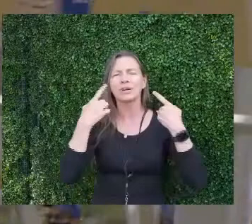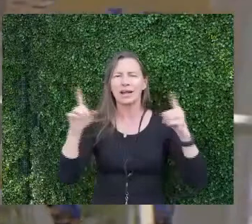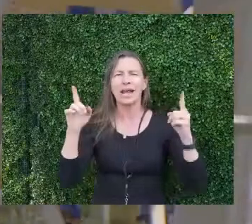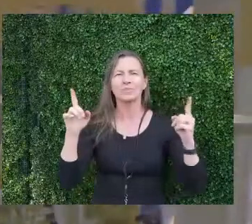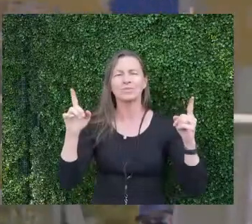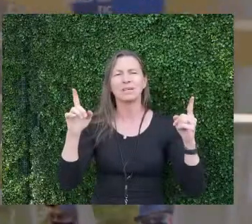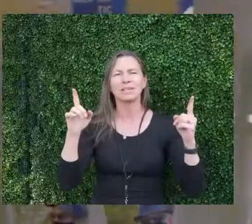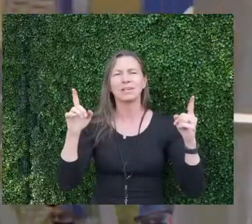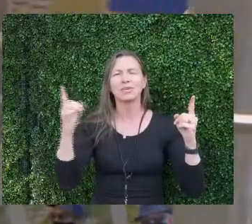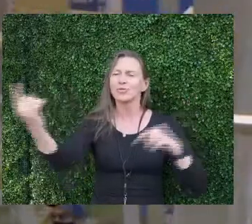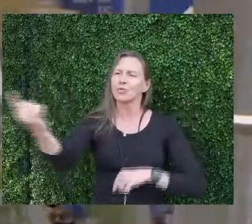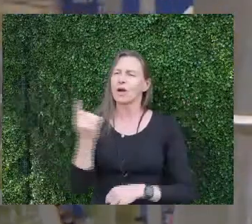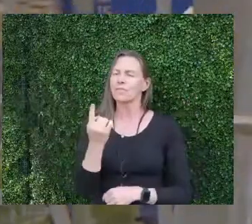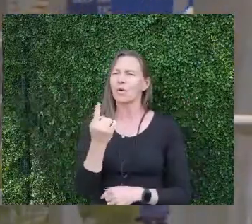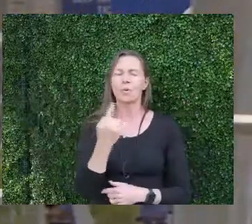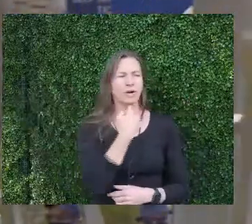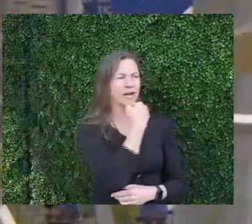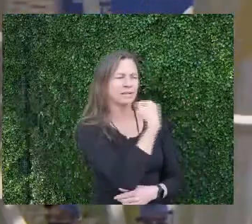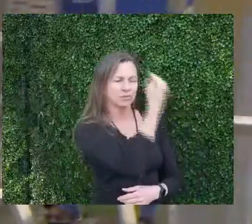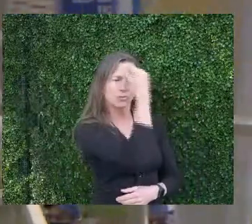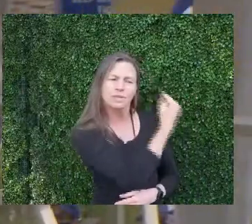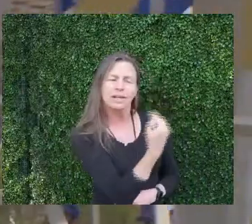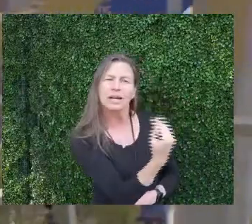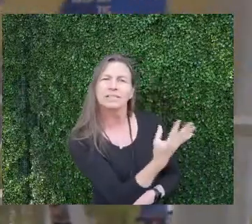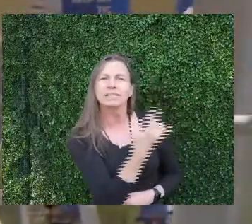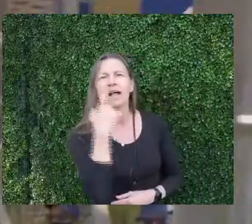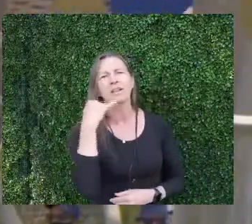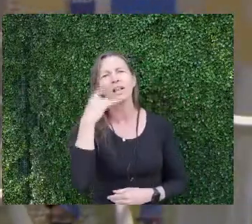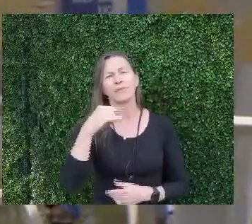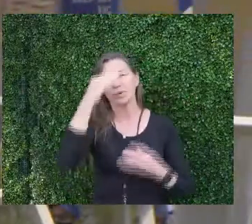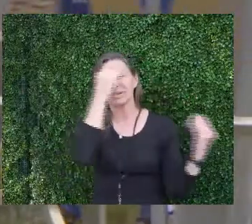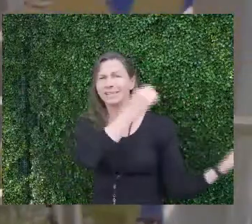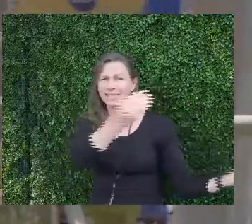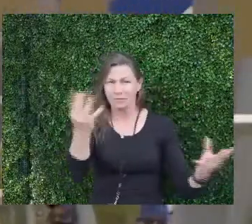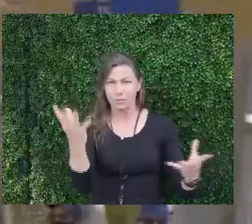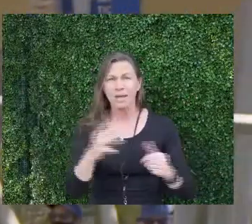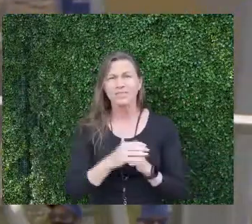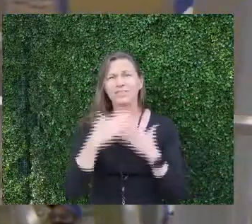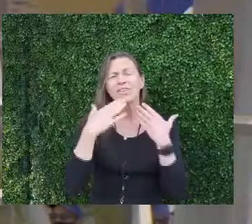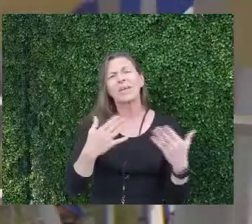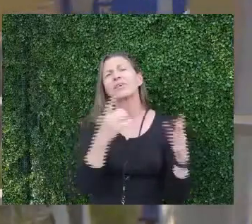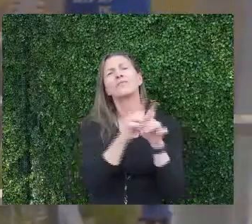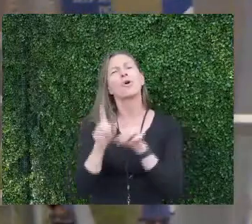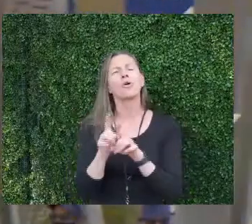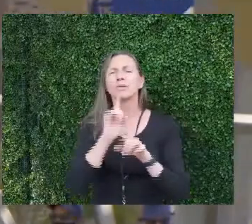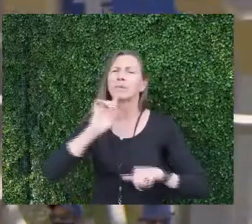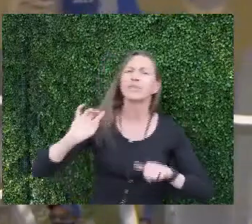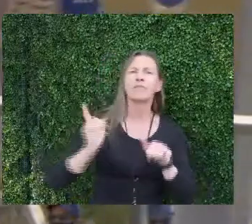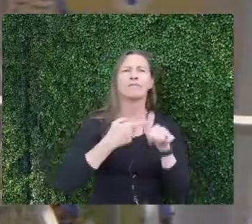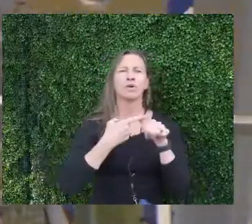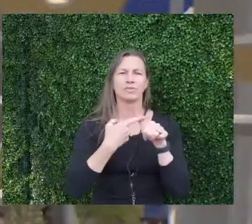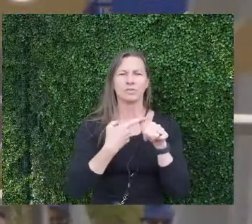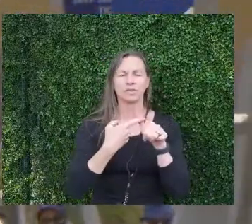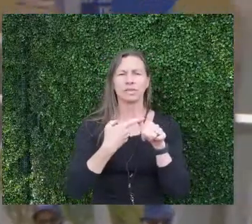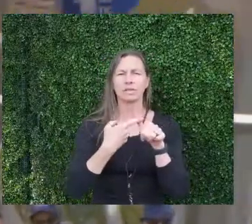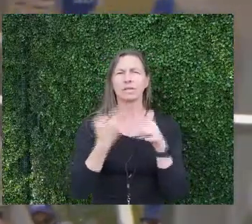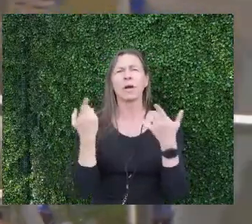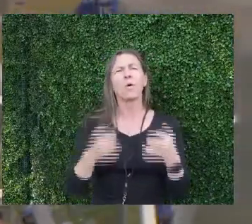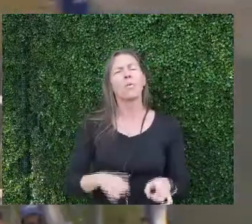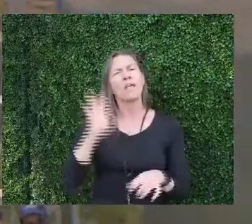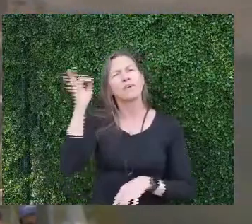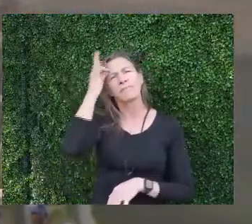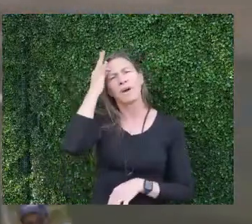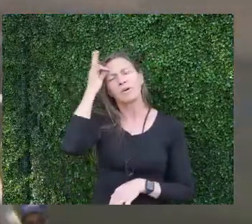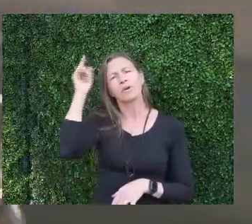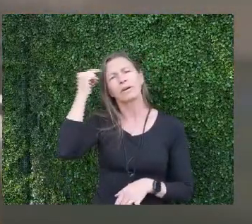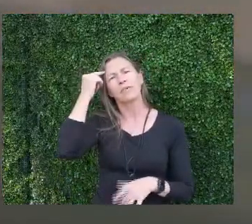come forward and to tell California, to give California your message. Thank you for also being the first, when the federal government